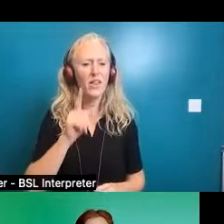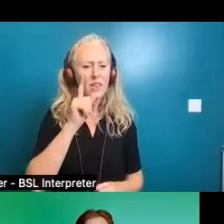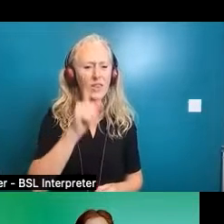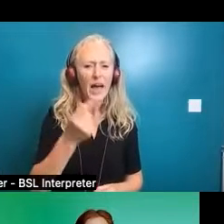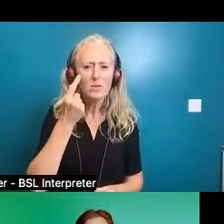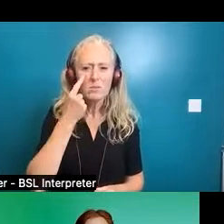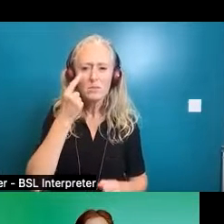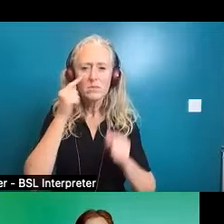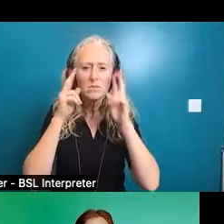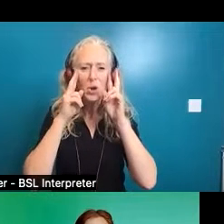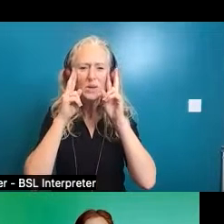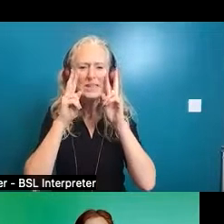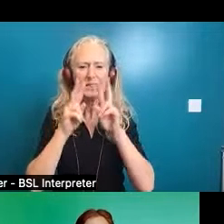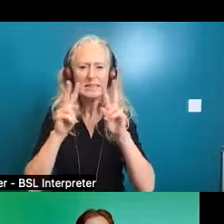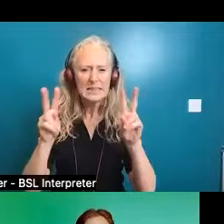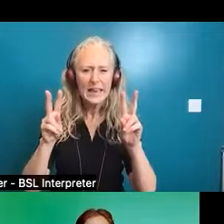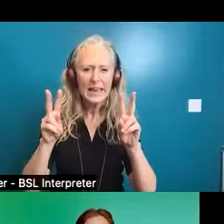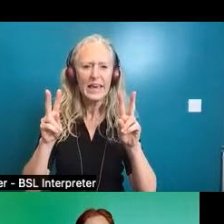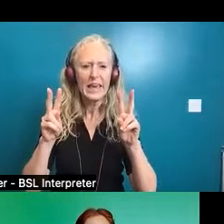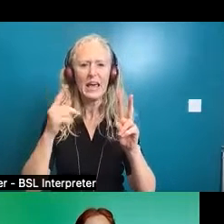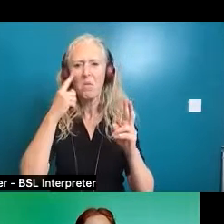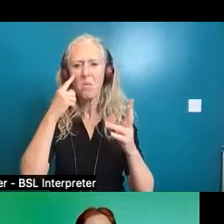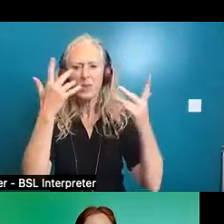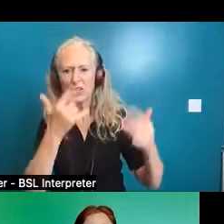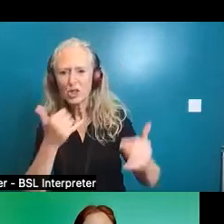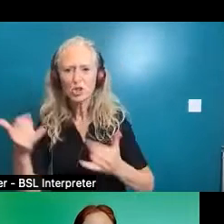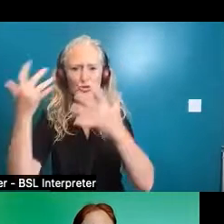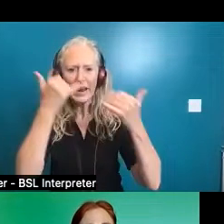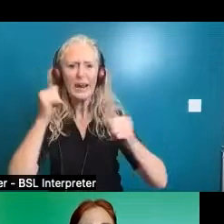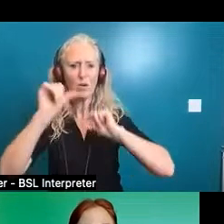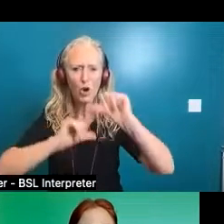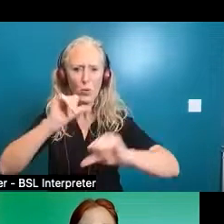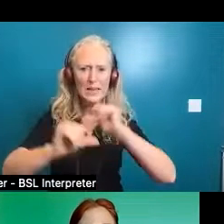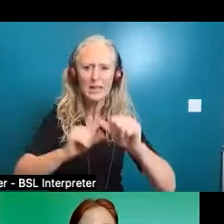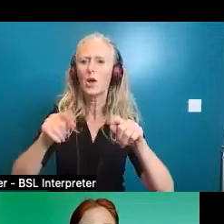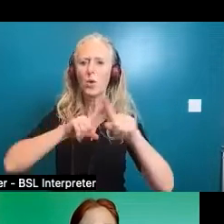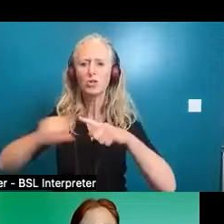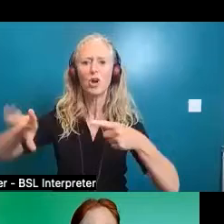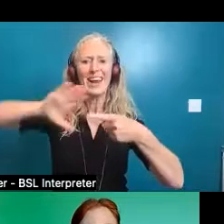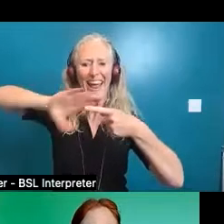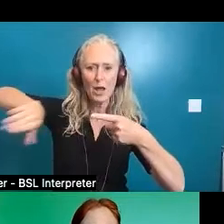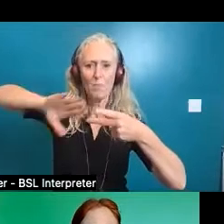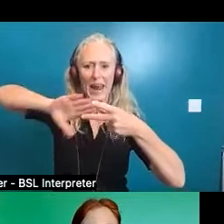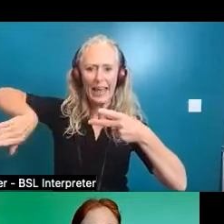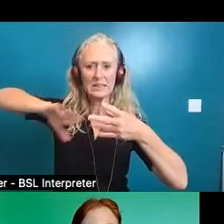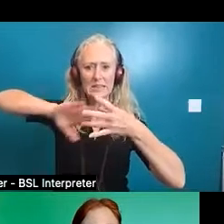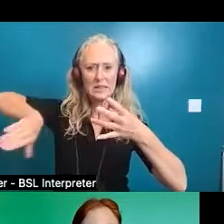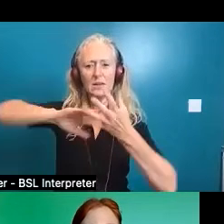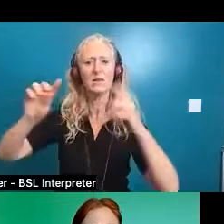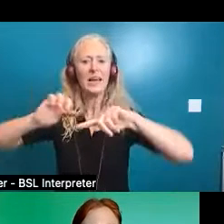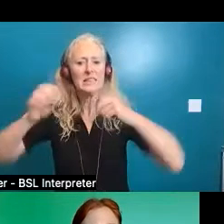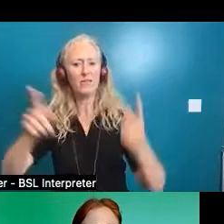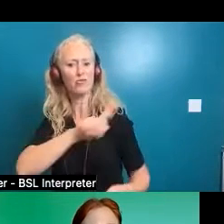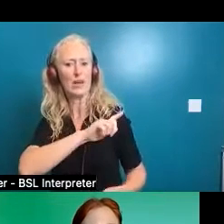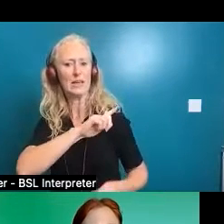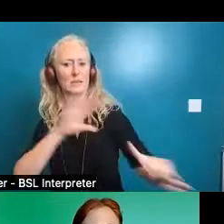screen out the common things, such as cytomegalovirus, CMV, which is a common cause of